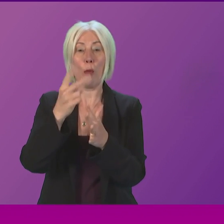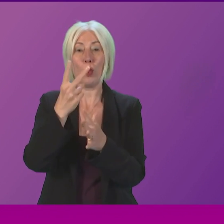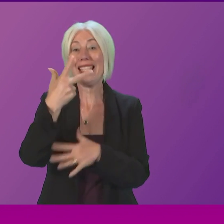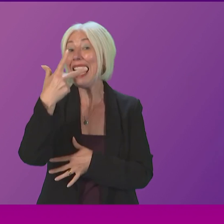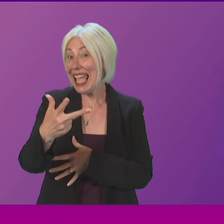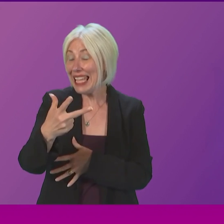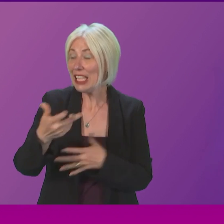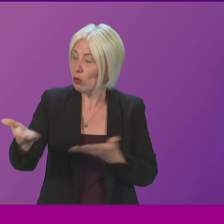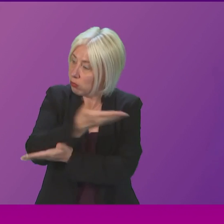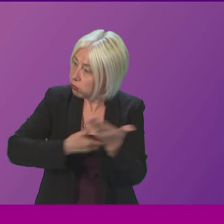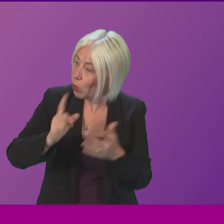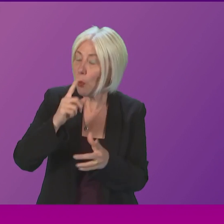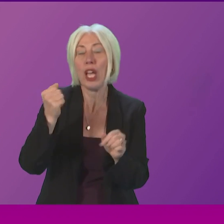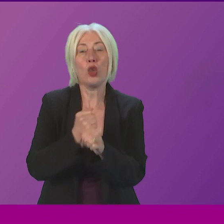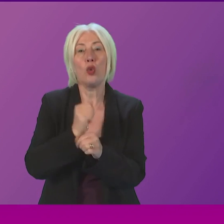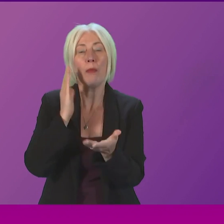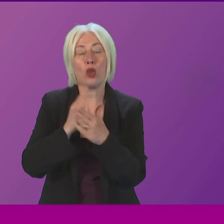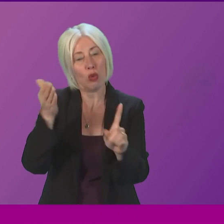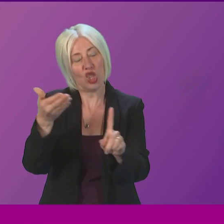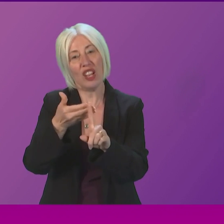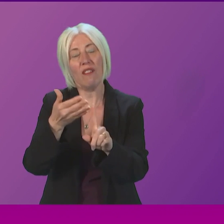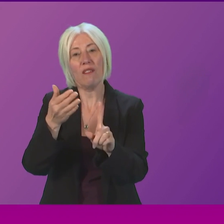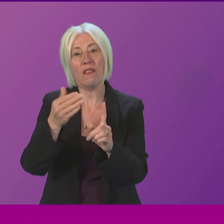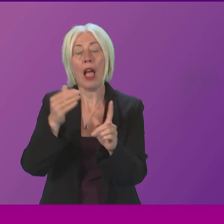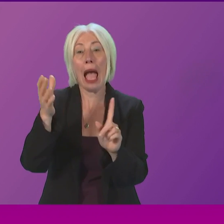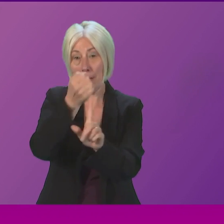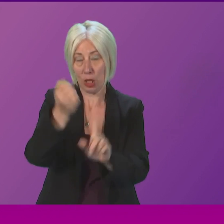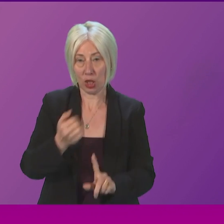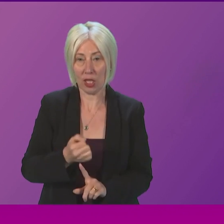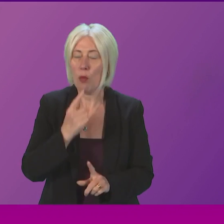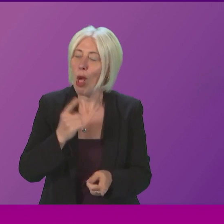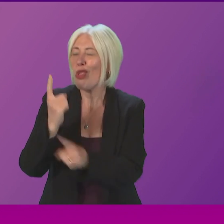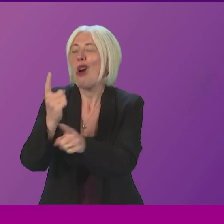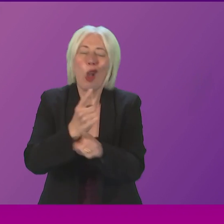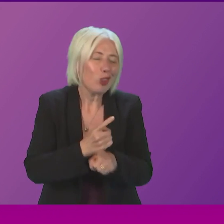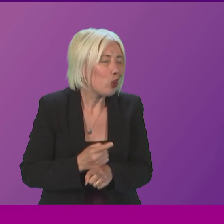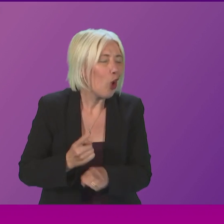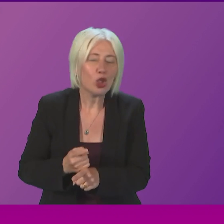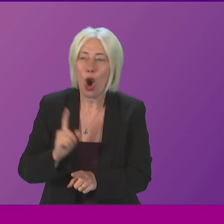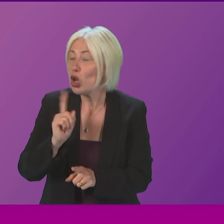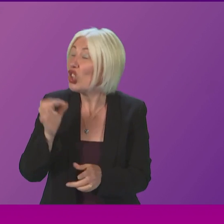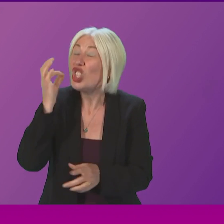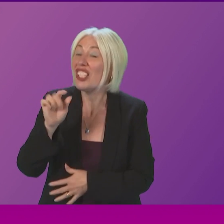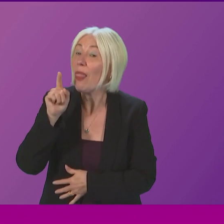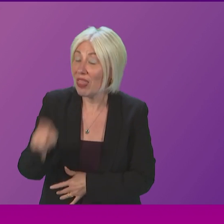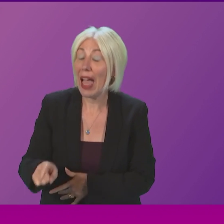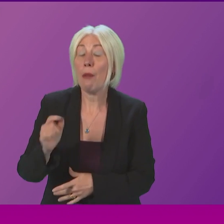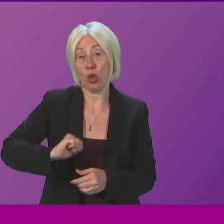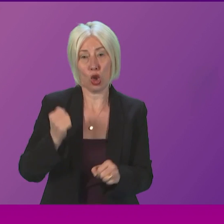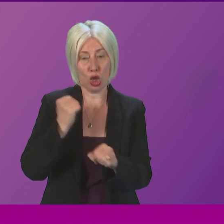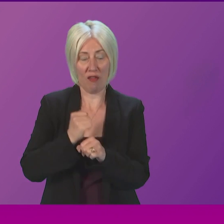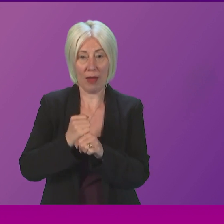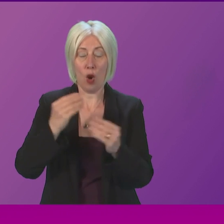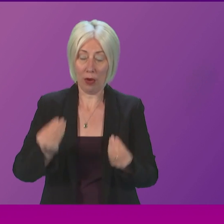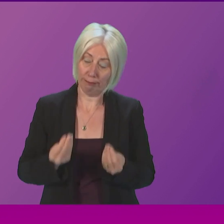more we can do to meet our climate ambitions. But it's so important that we don't just talk the talk, But when we bring, the Scottish Government brings